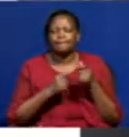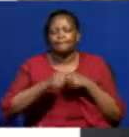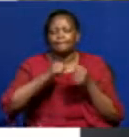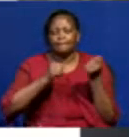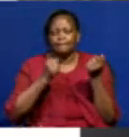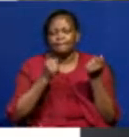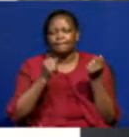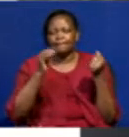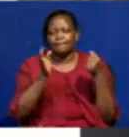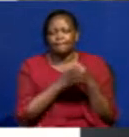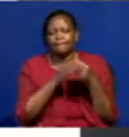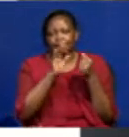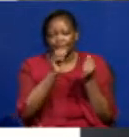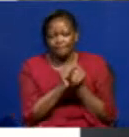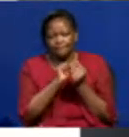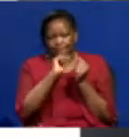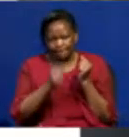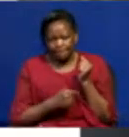claims were